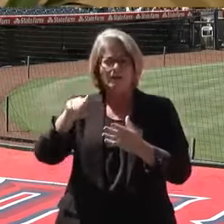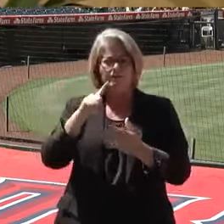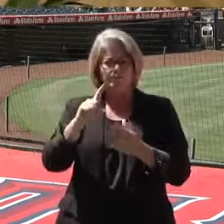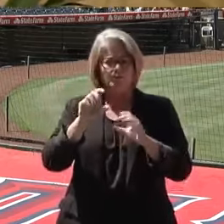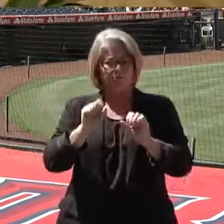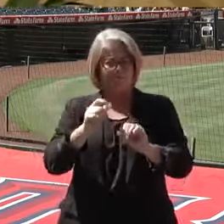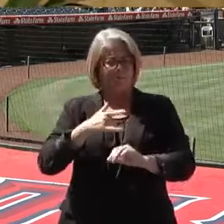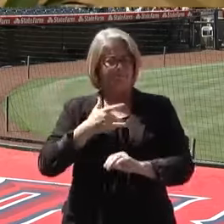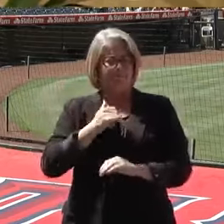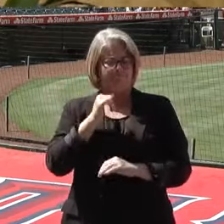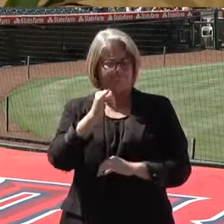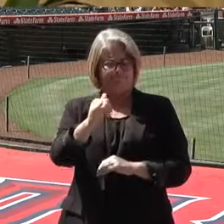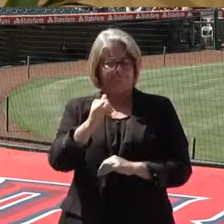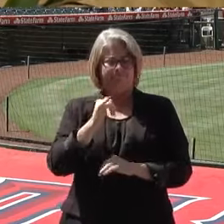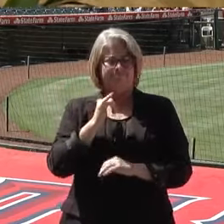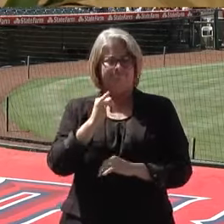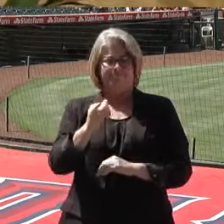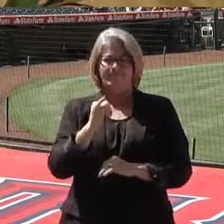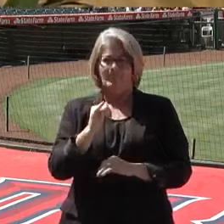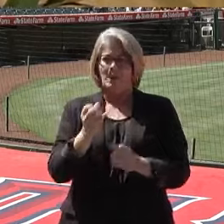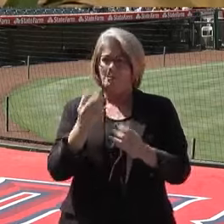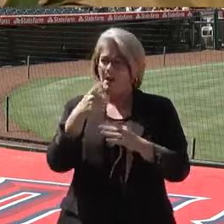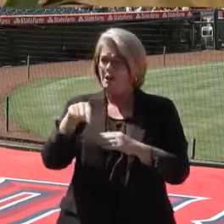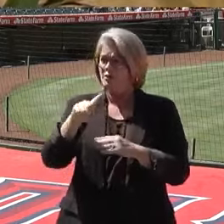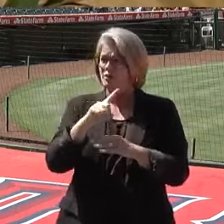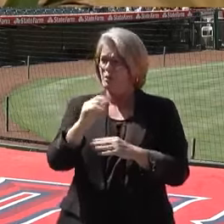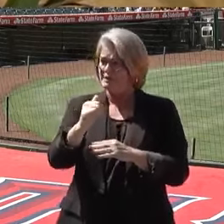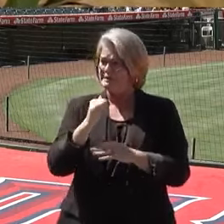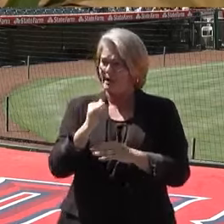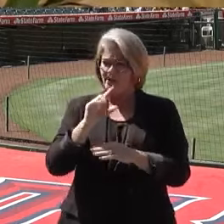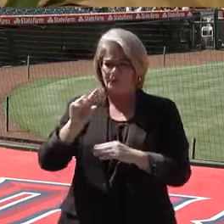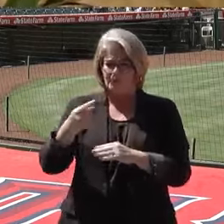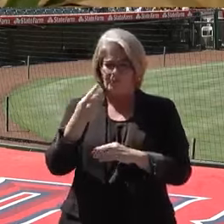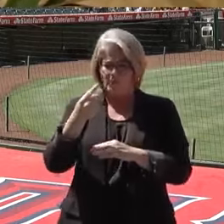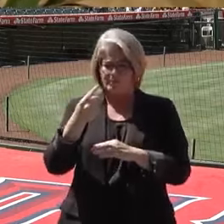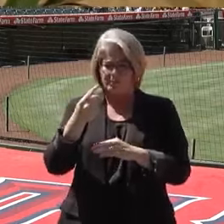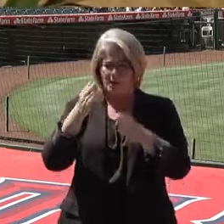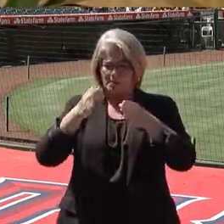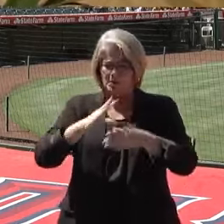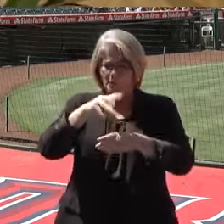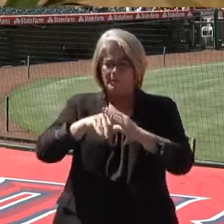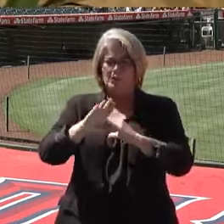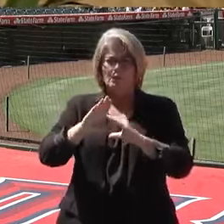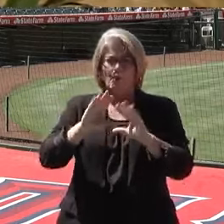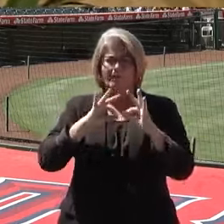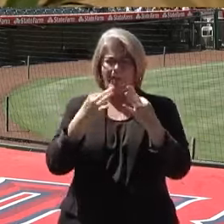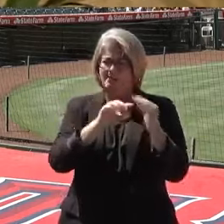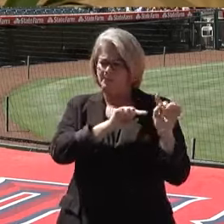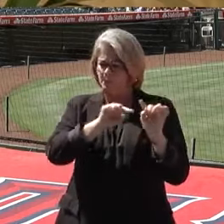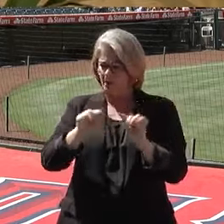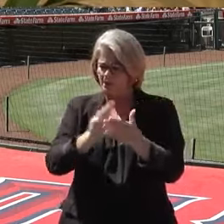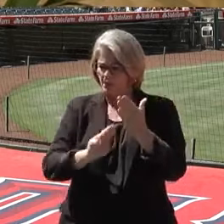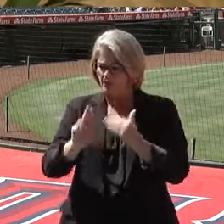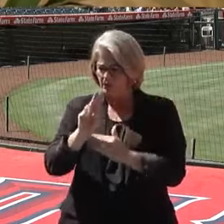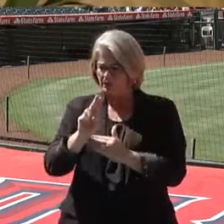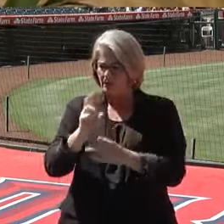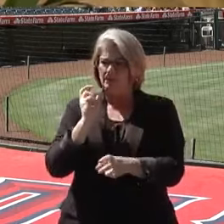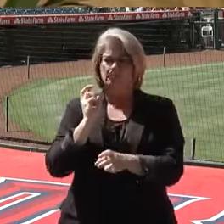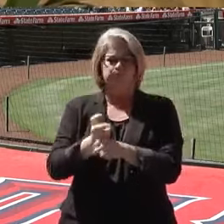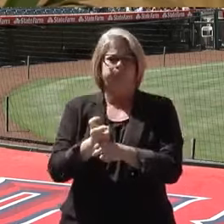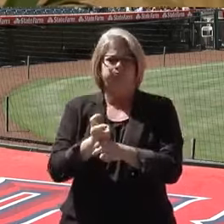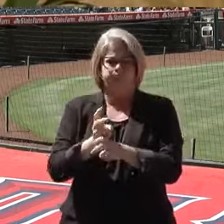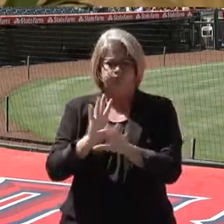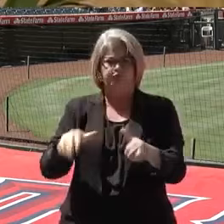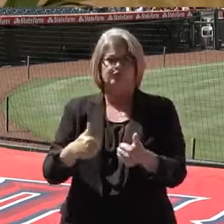of you, like me, are first in your family to attend university. If that's not hard enough, we also had to endure something that no one else had